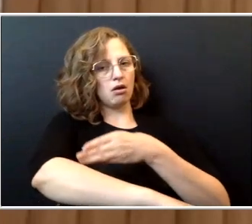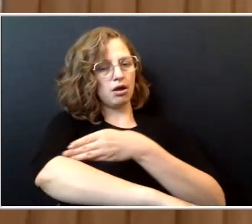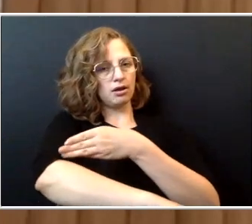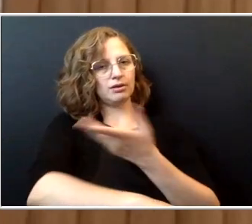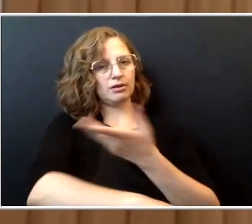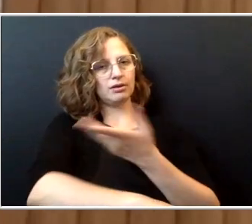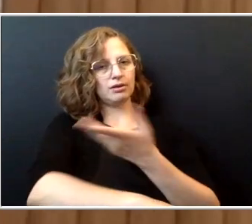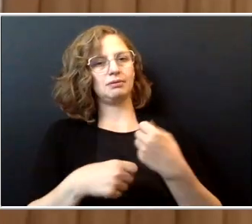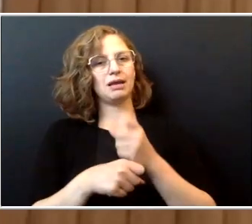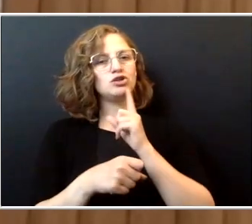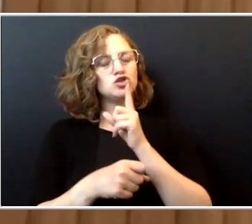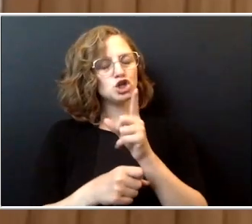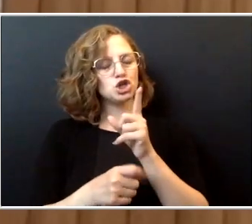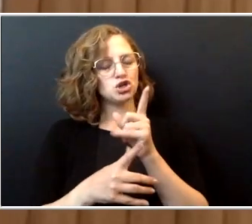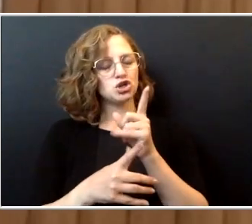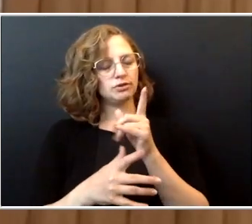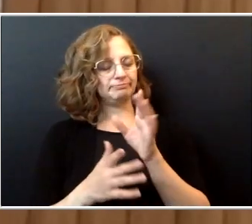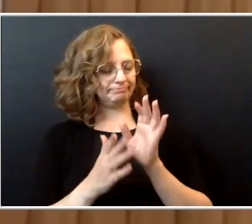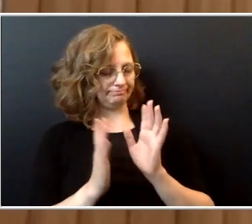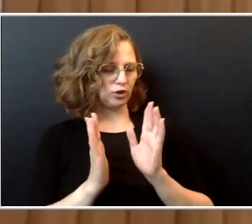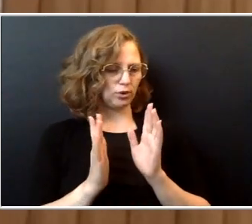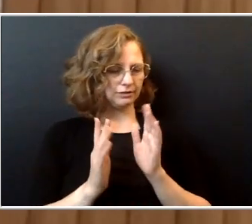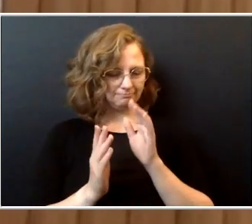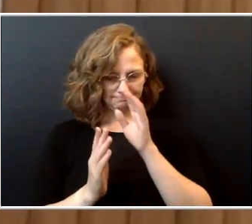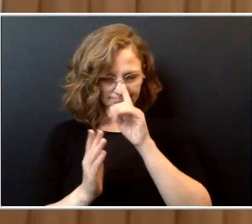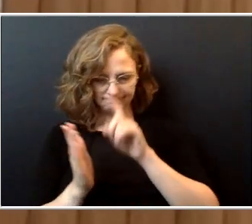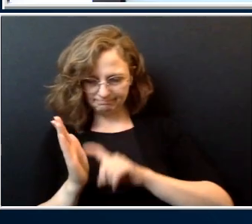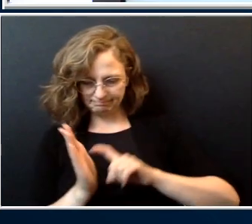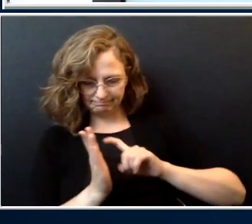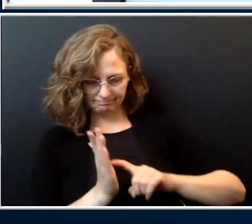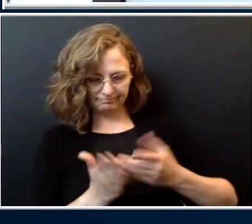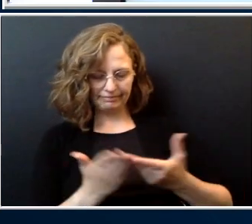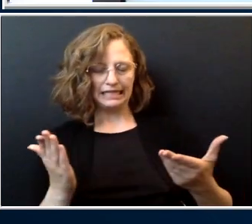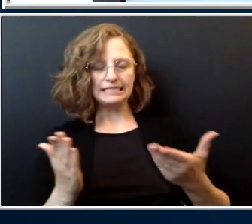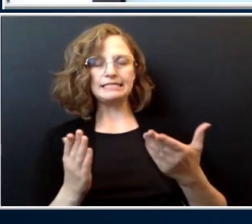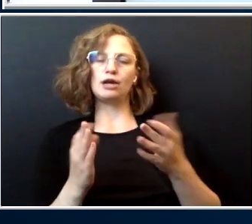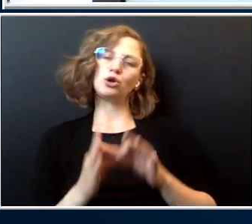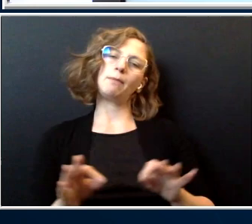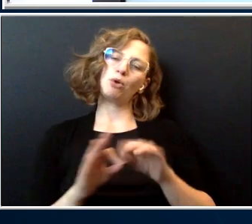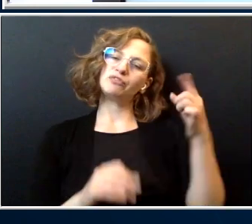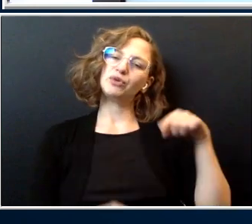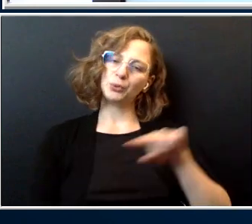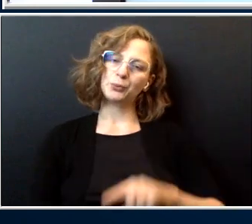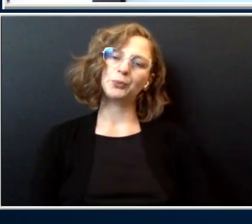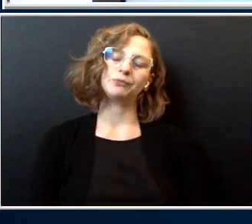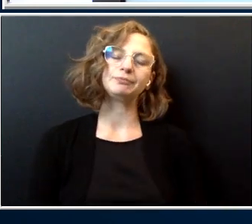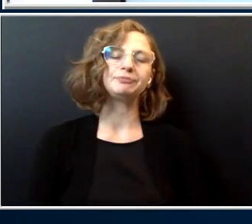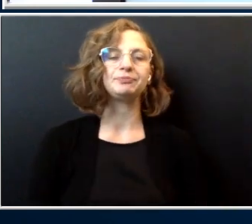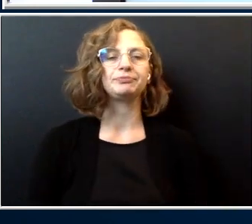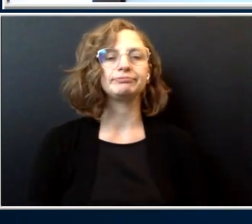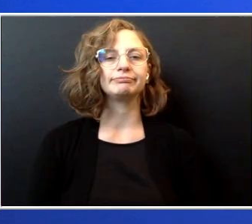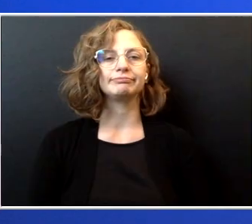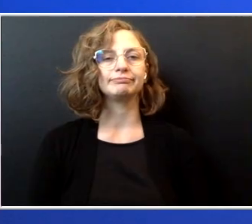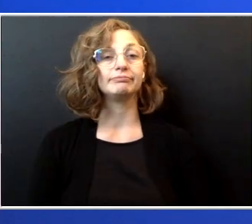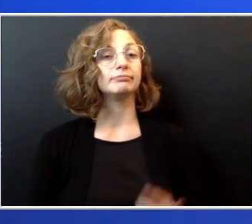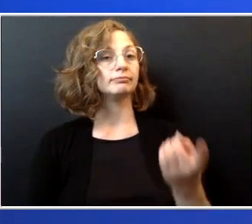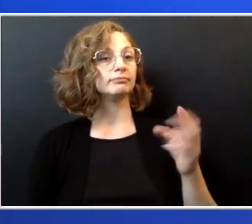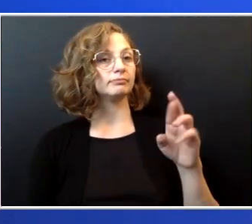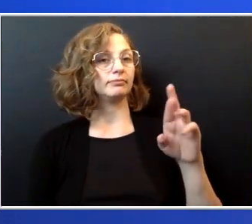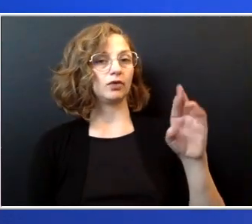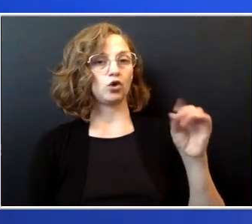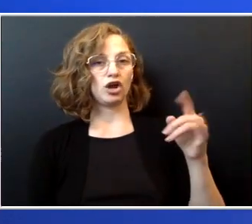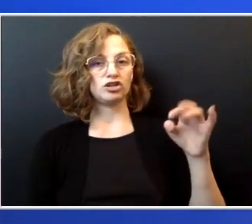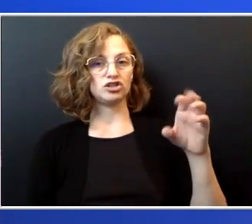you and connecting with the things that matter most to you. All right, I love it. Dr. Rogers. You said at the beginning,